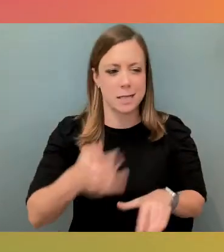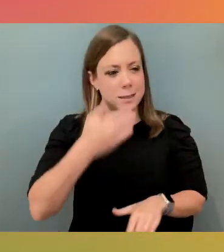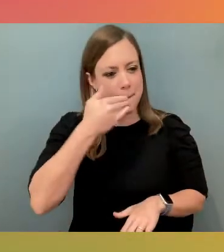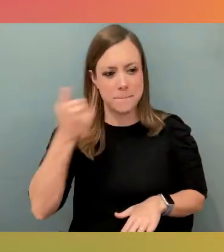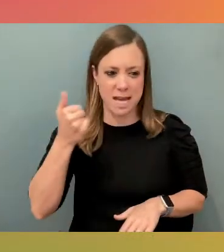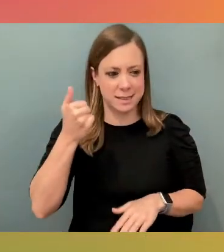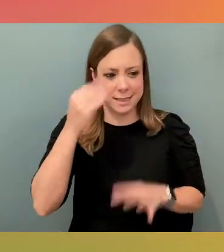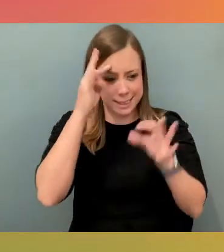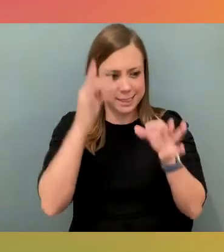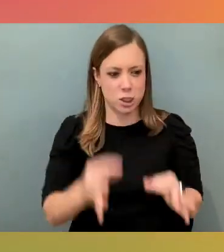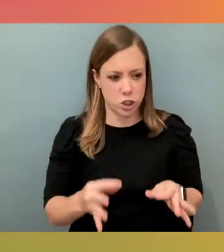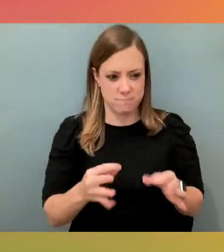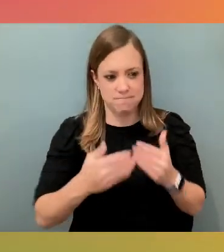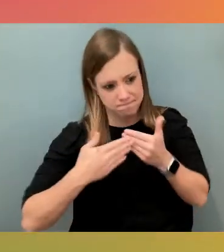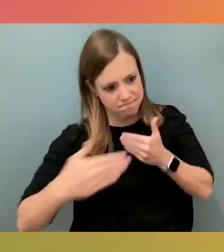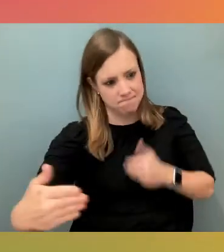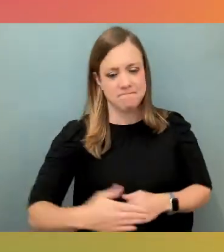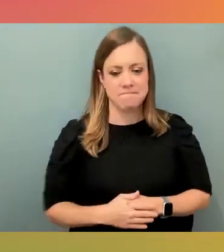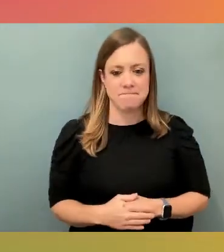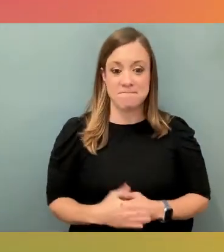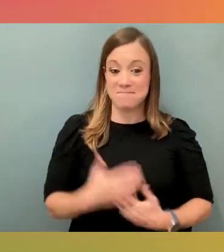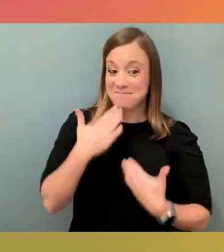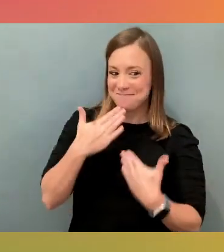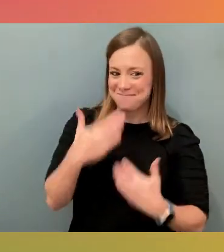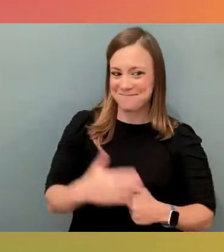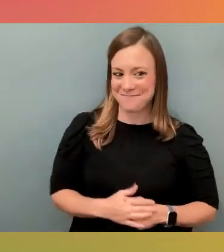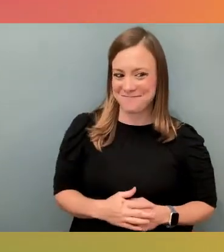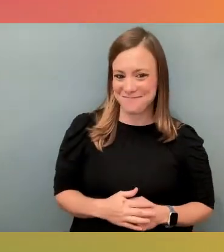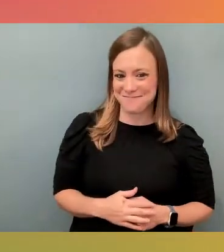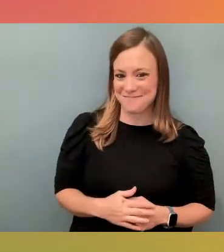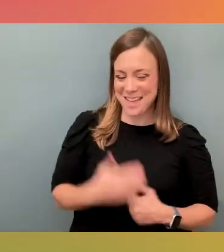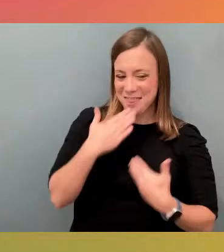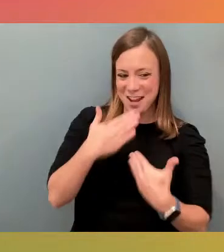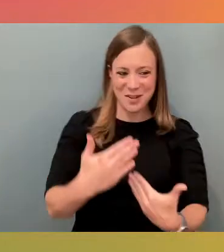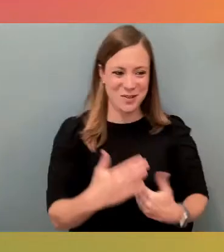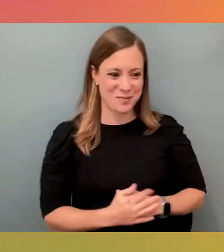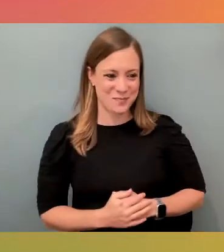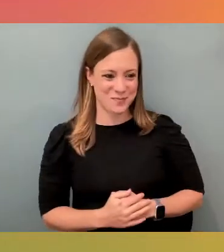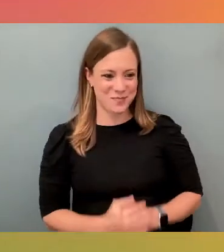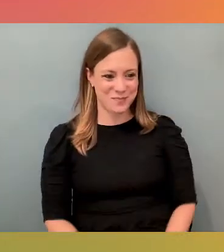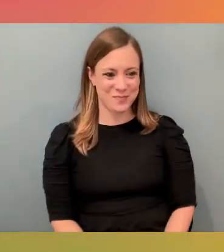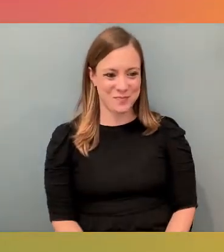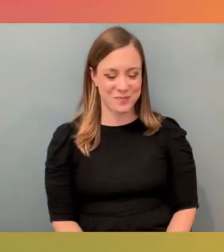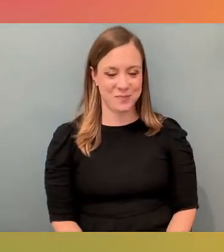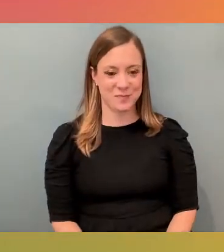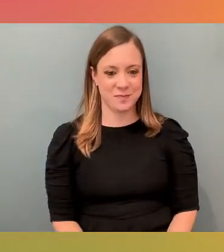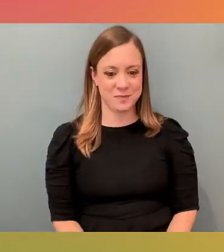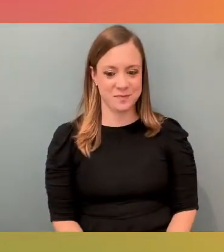said? I'll receive Thank that. you. Thank you Thank so you. much for Thank you. participating this Thank year. you so much for having me. Thank you.